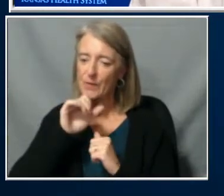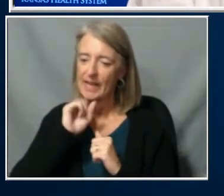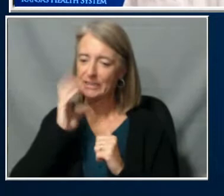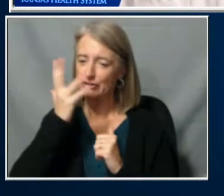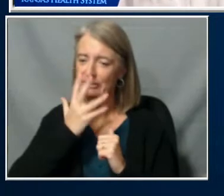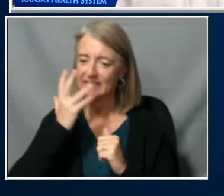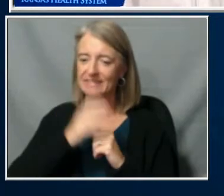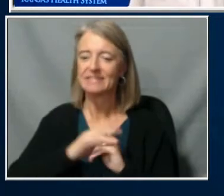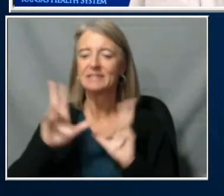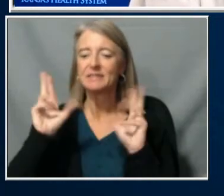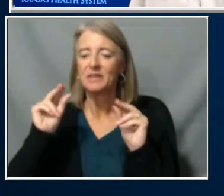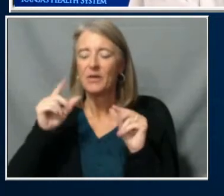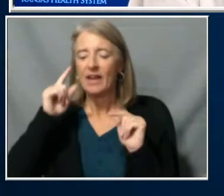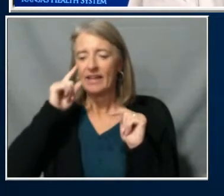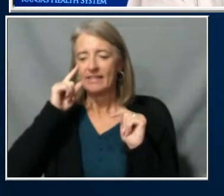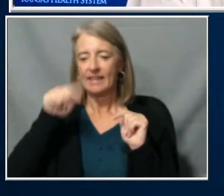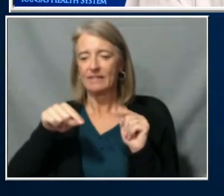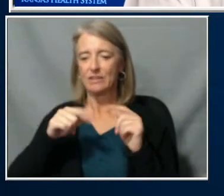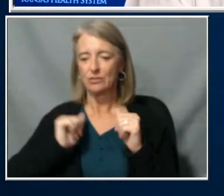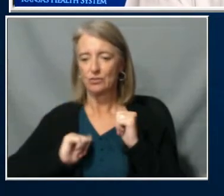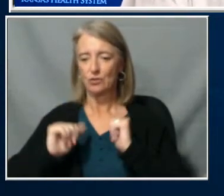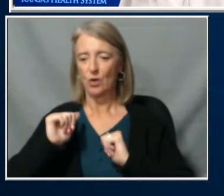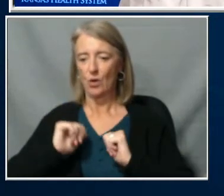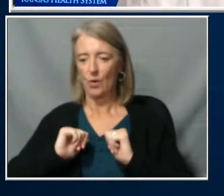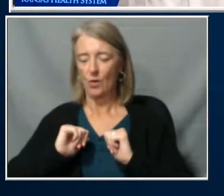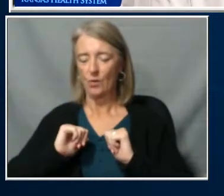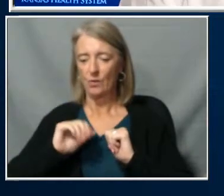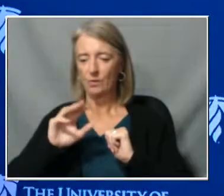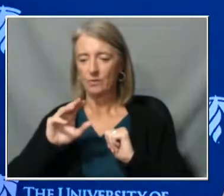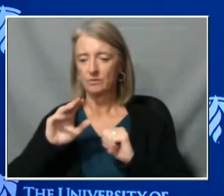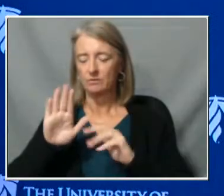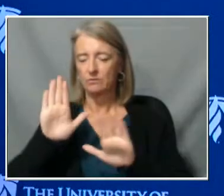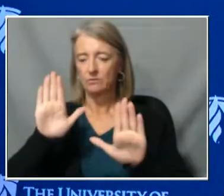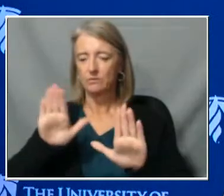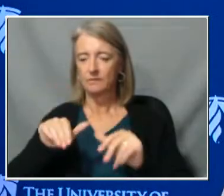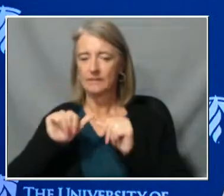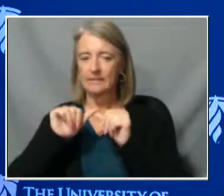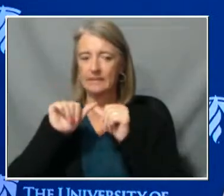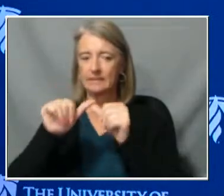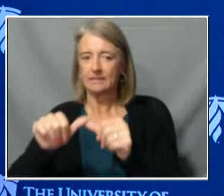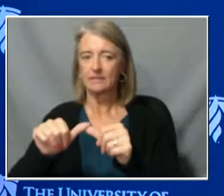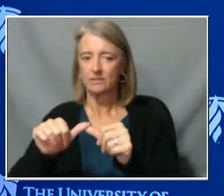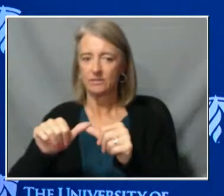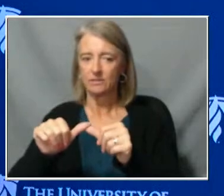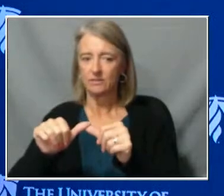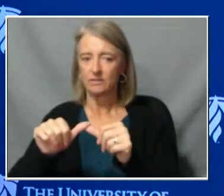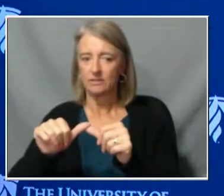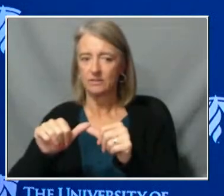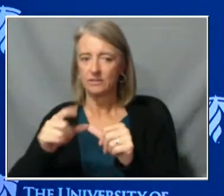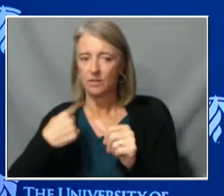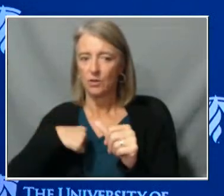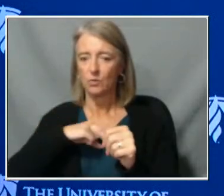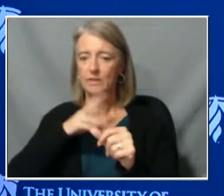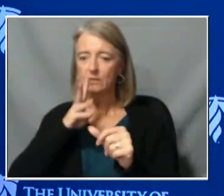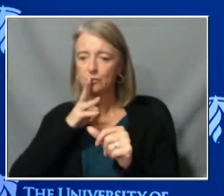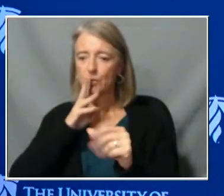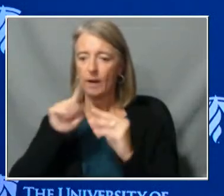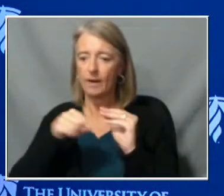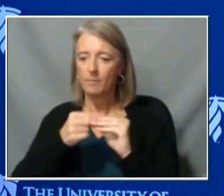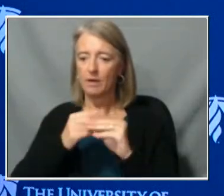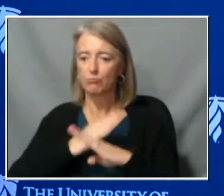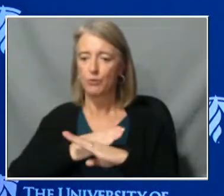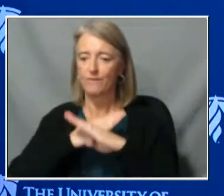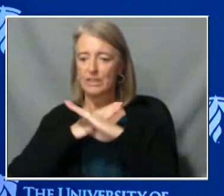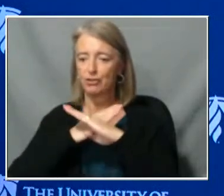No, I think this show is great, and it continues with one of the overreaching premises that we always talk about, and it's prevention, and